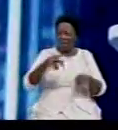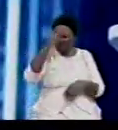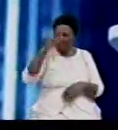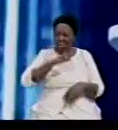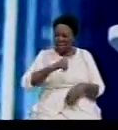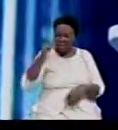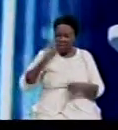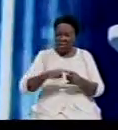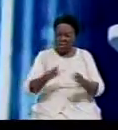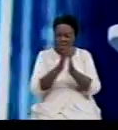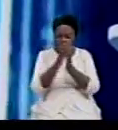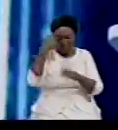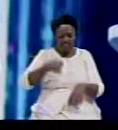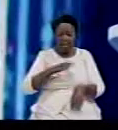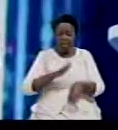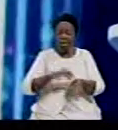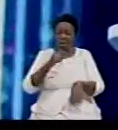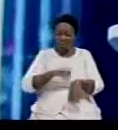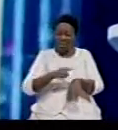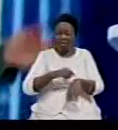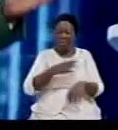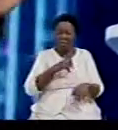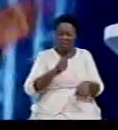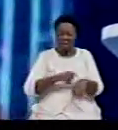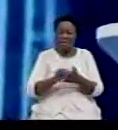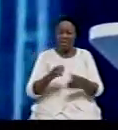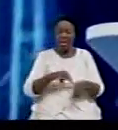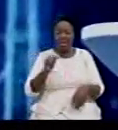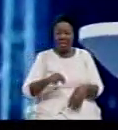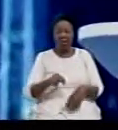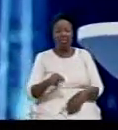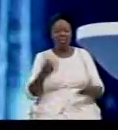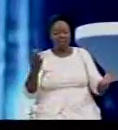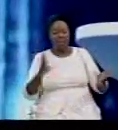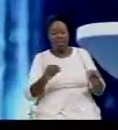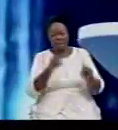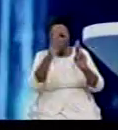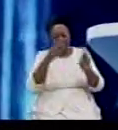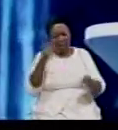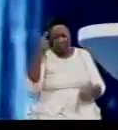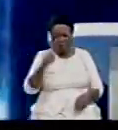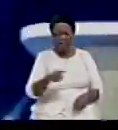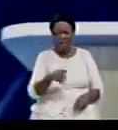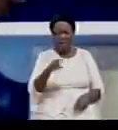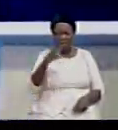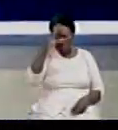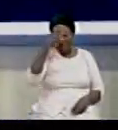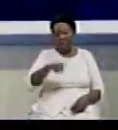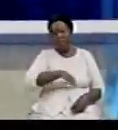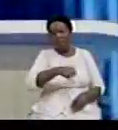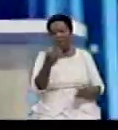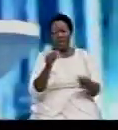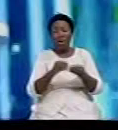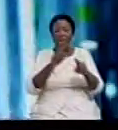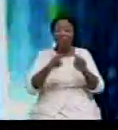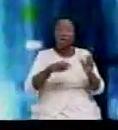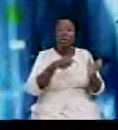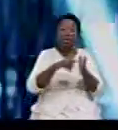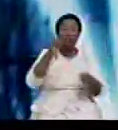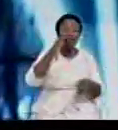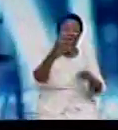way I wanted and the time I wanted, there's no respect anymore. But the woman came and